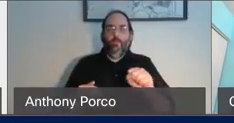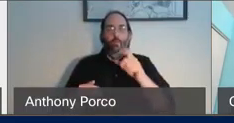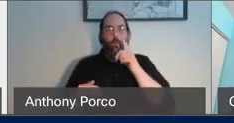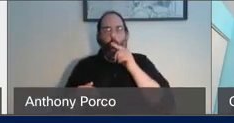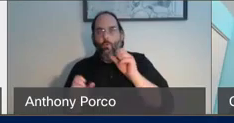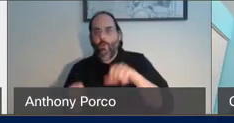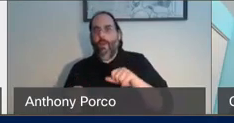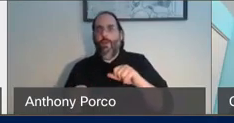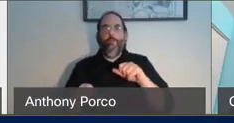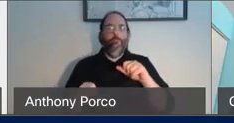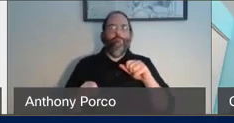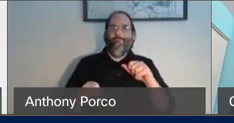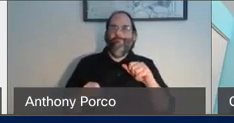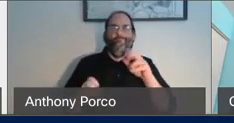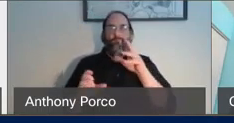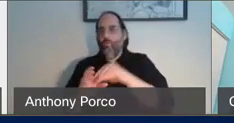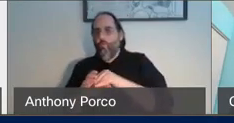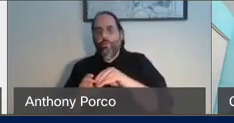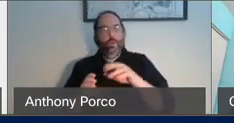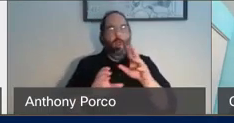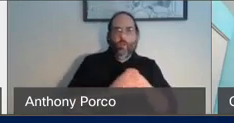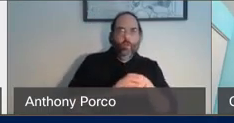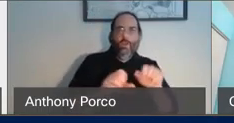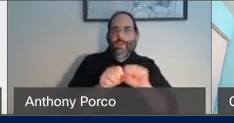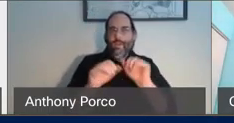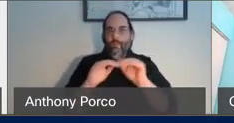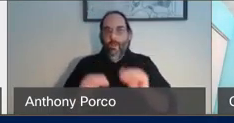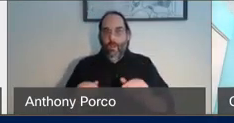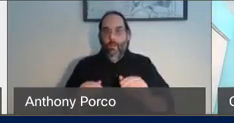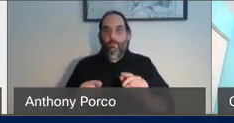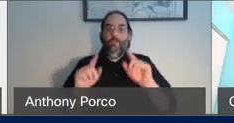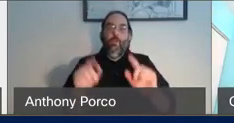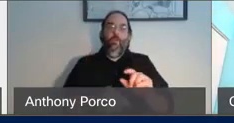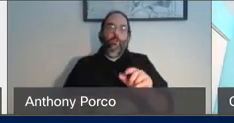who is included in each phase in each tier, please be sure to visit